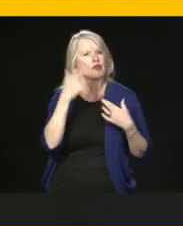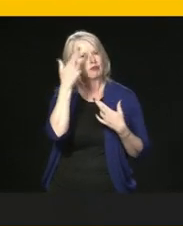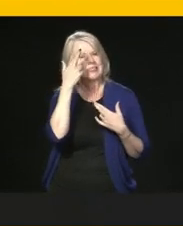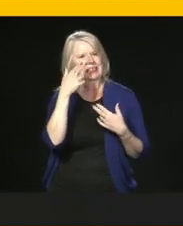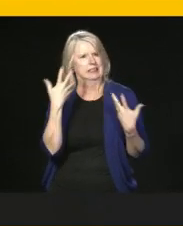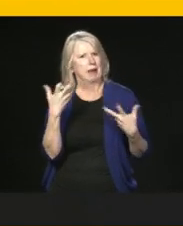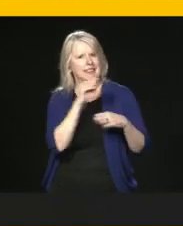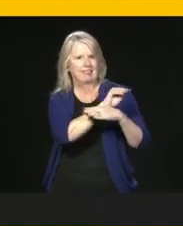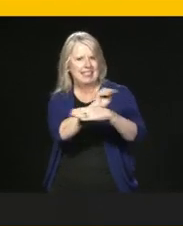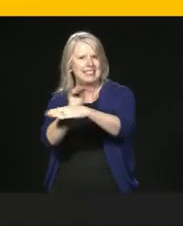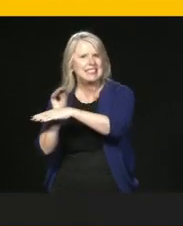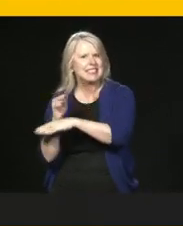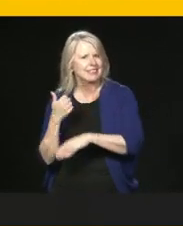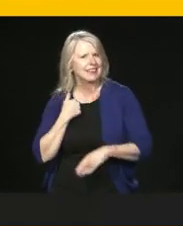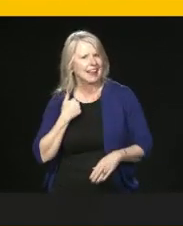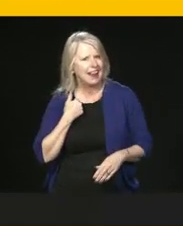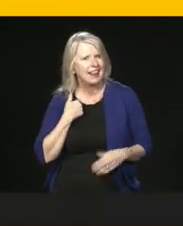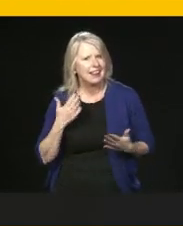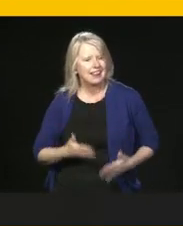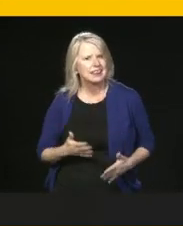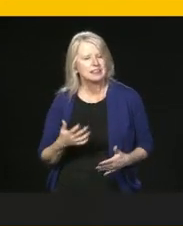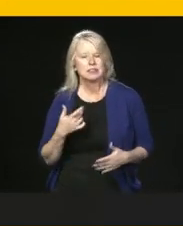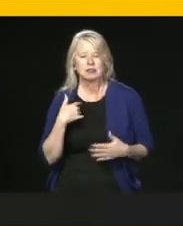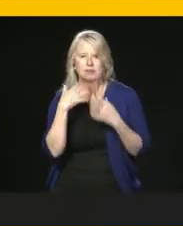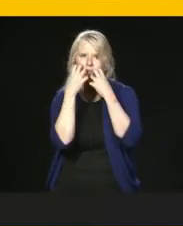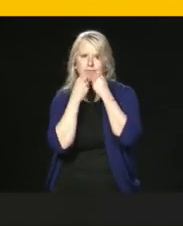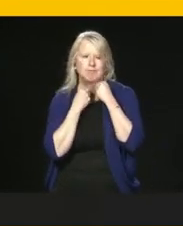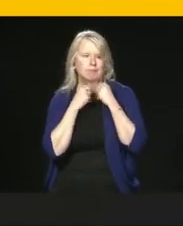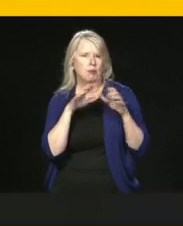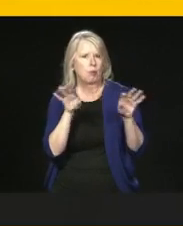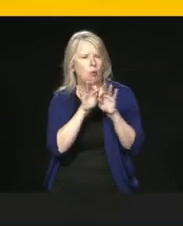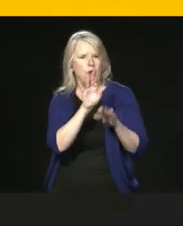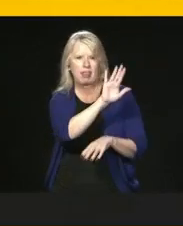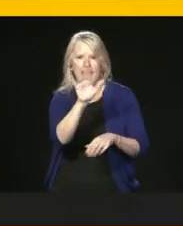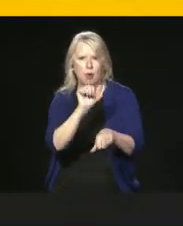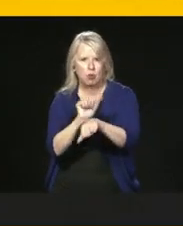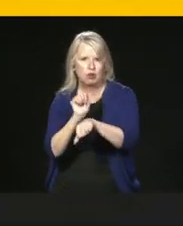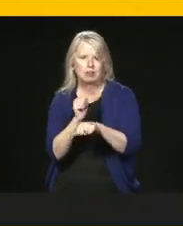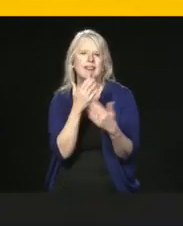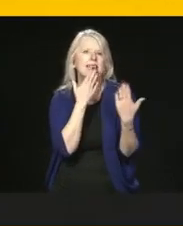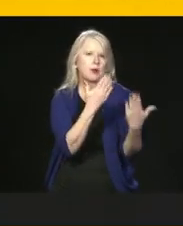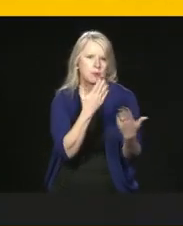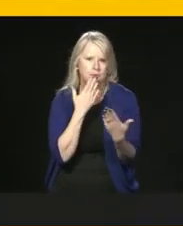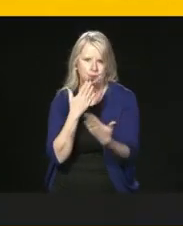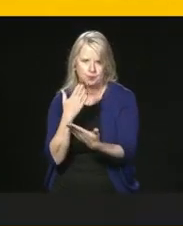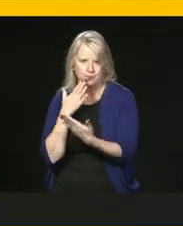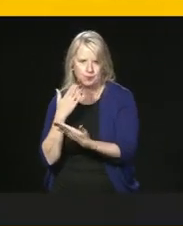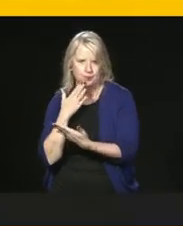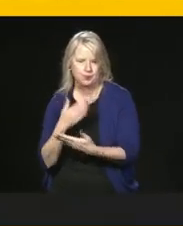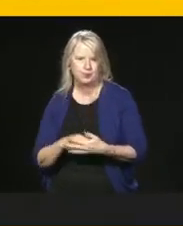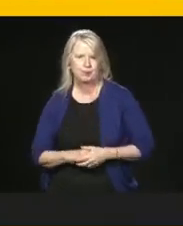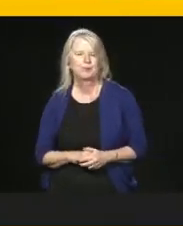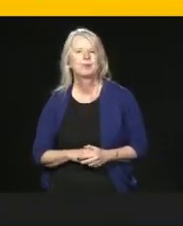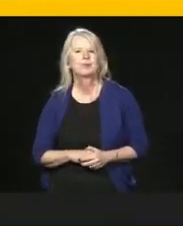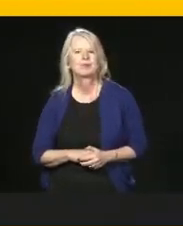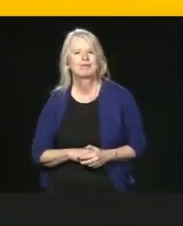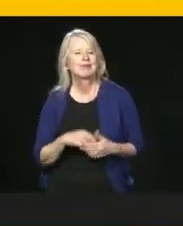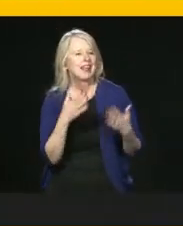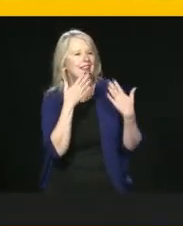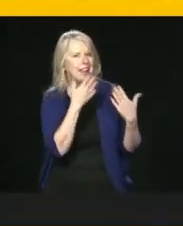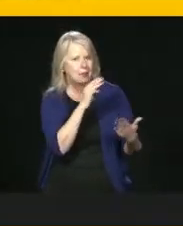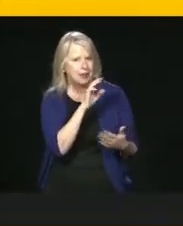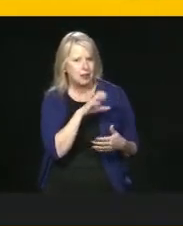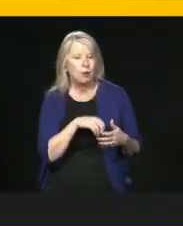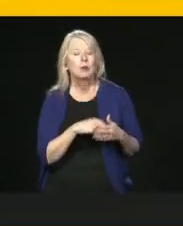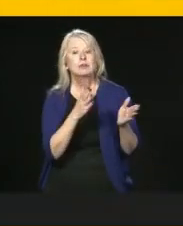how important their work is. So thank you to them. Marie-Claude. Thank you, Marie-Claude. Minister of Innovation, Science and Industry, Navdeep Bains.